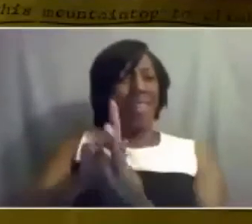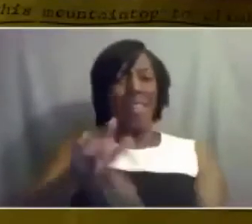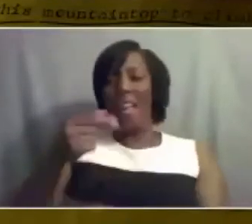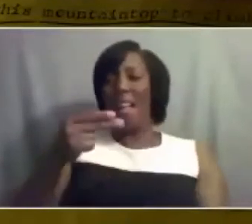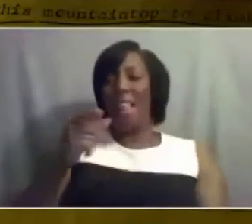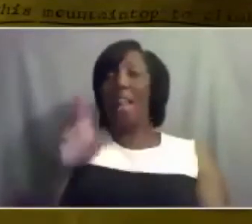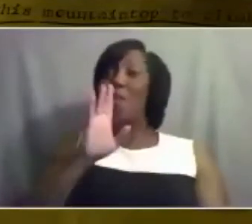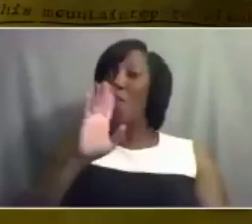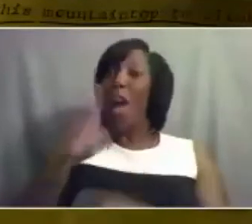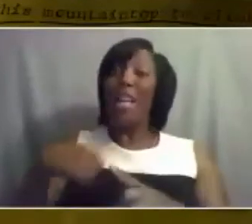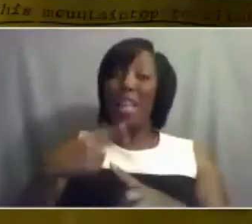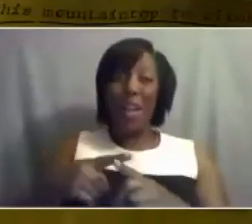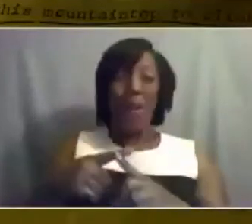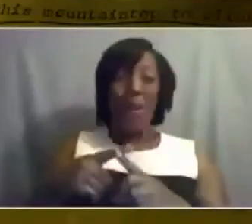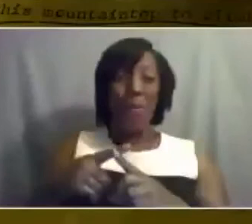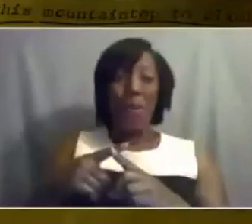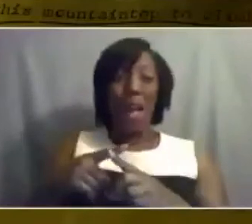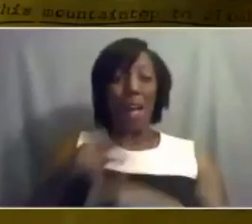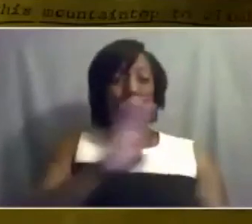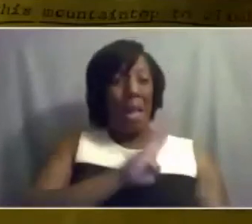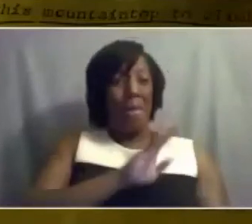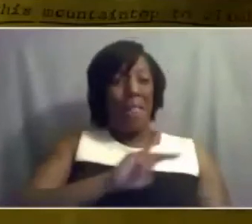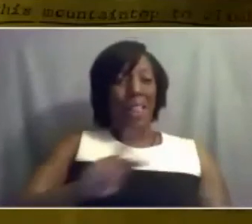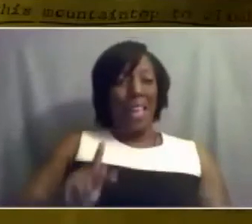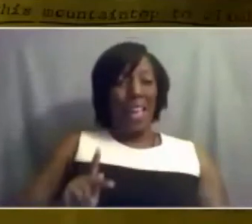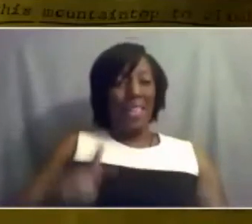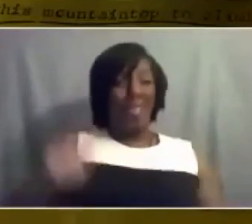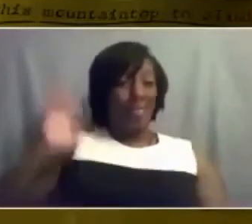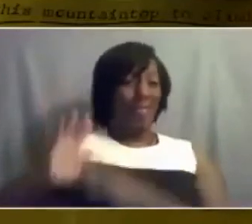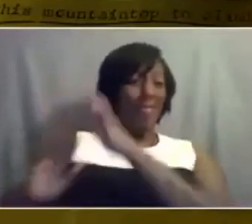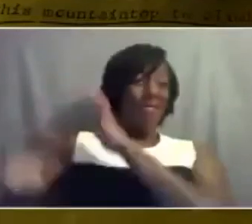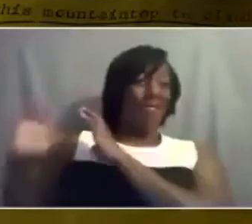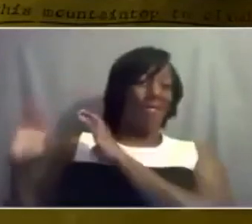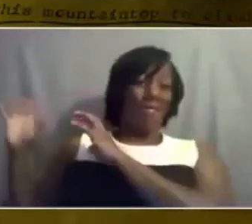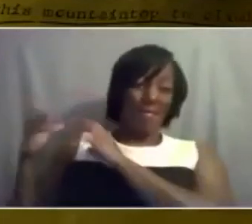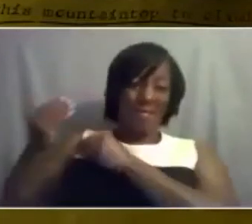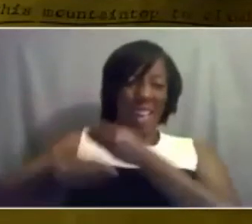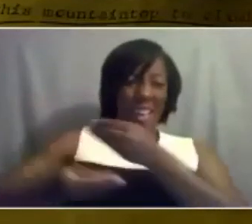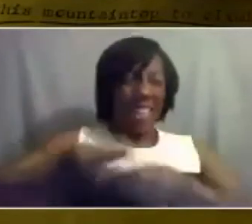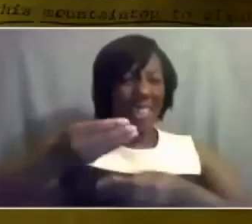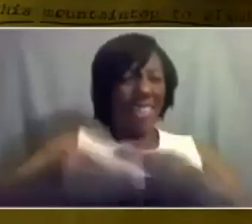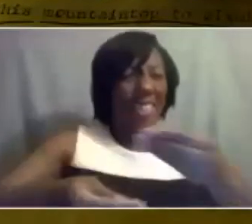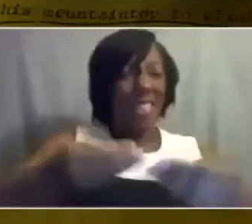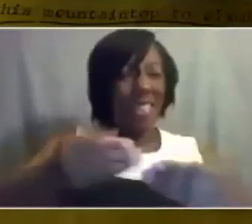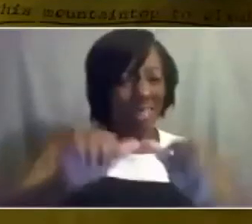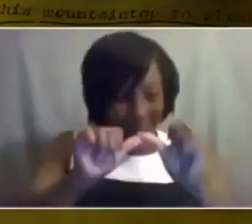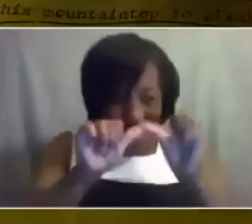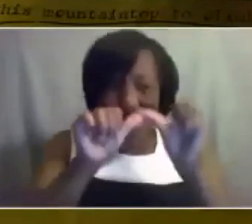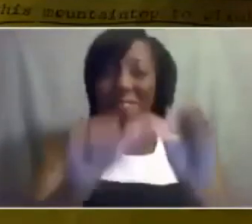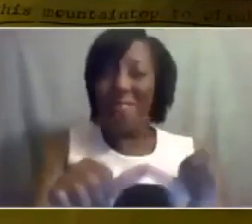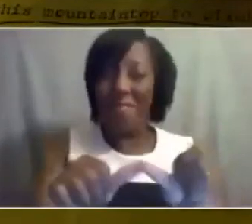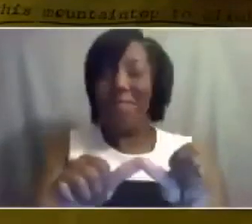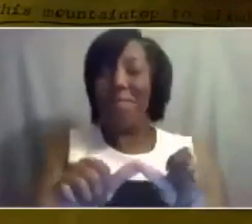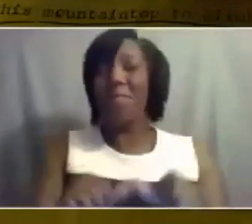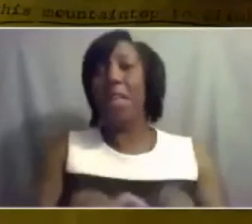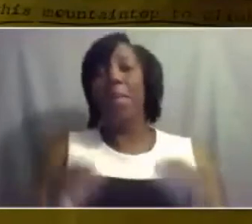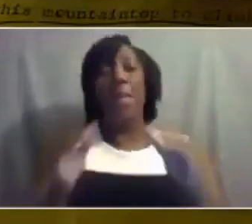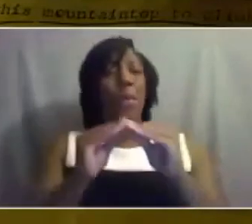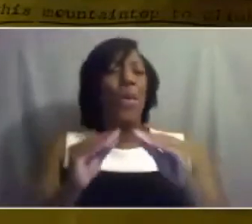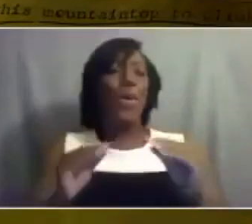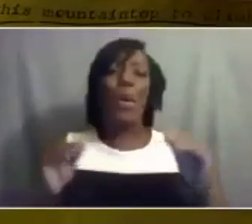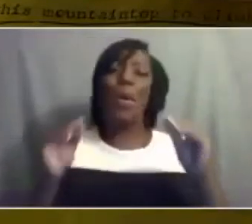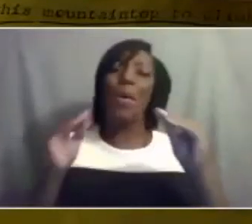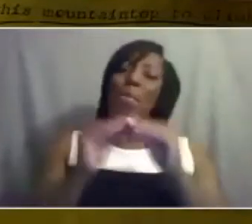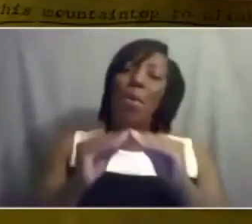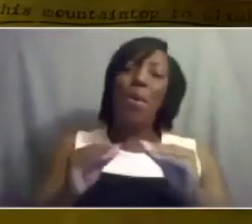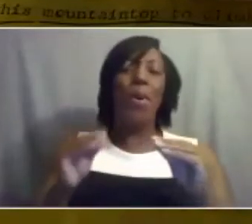People's Campaign, the need for it. This is like early 2000s. And Moral Monday exploded, and